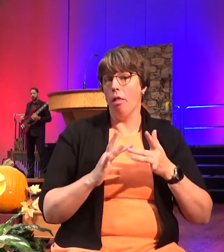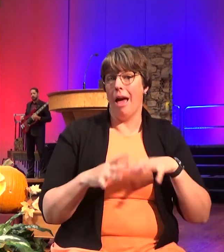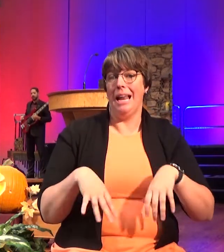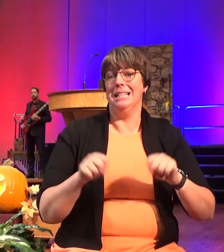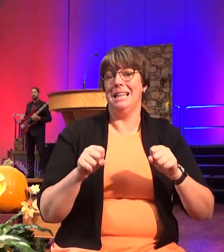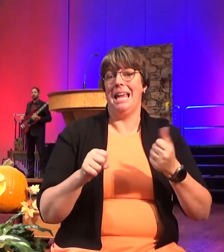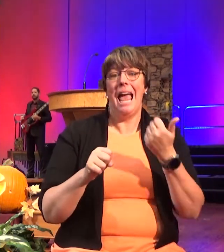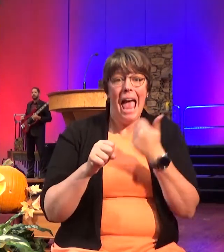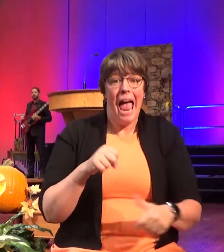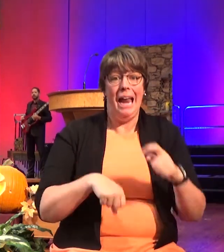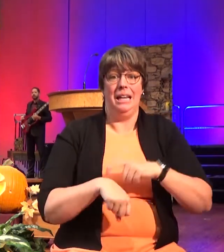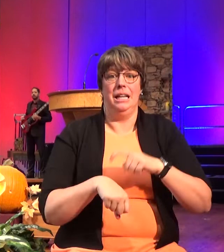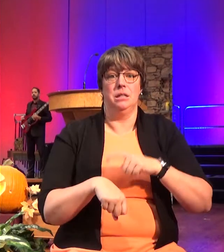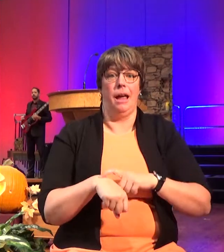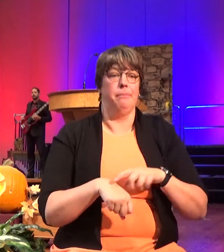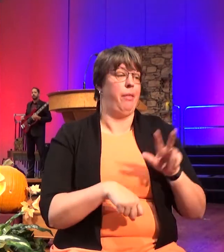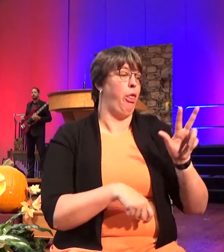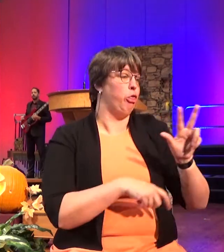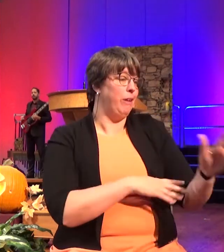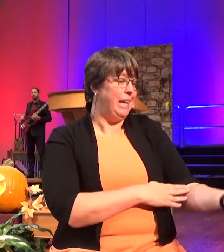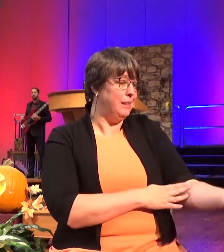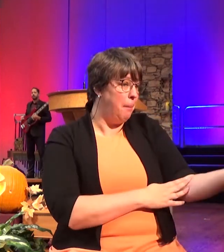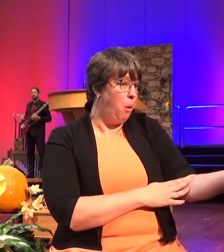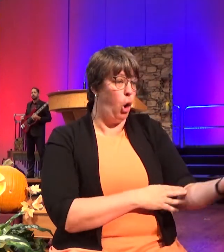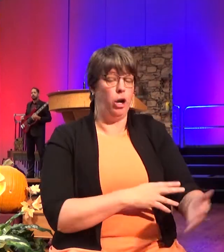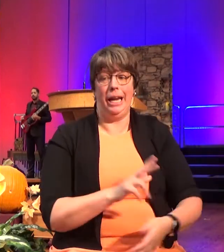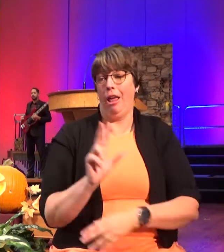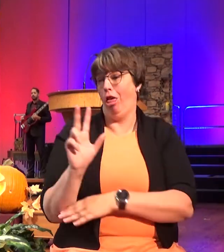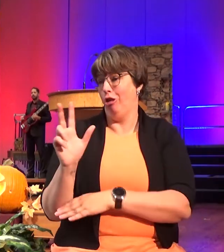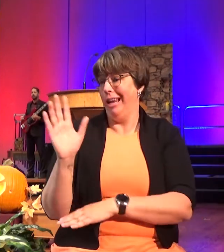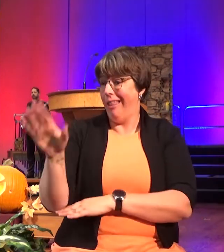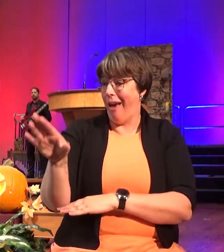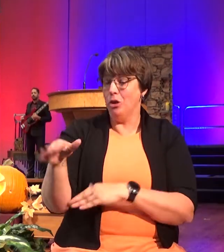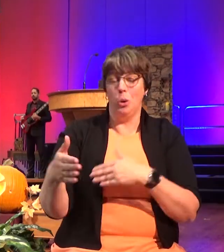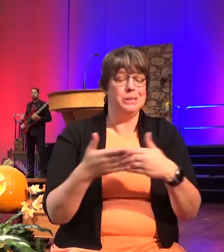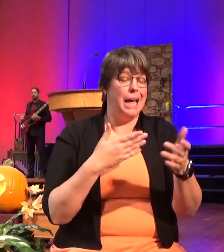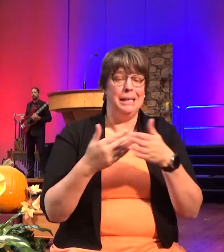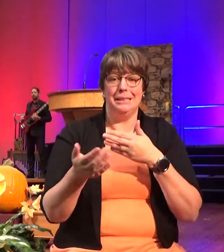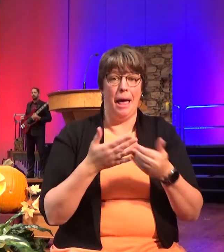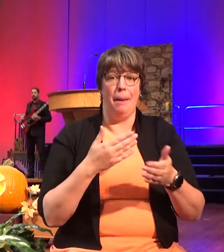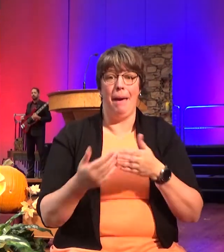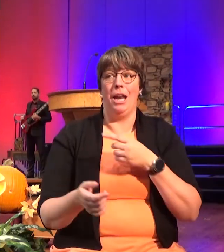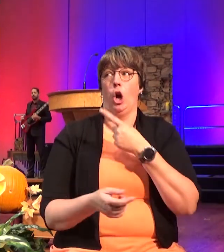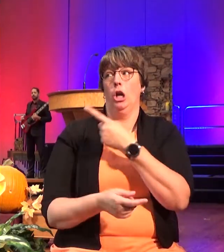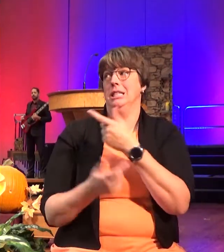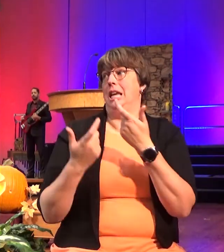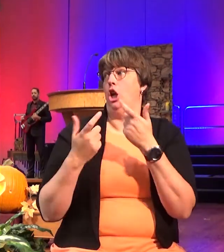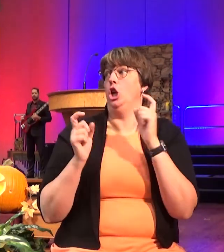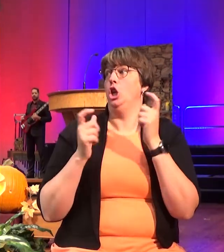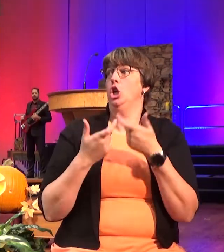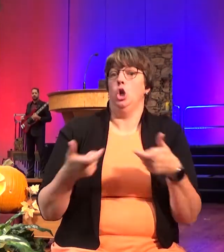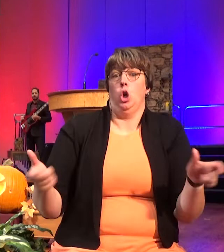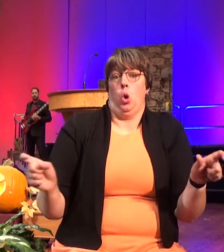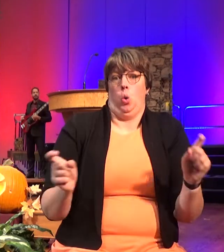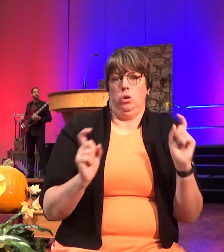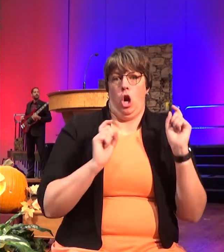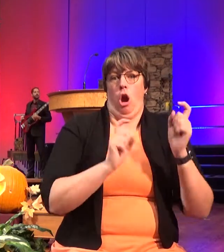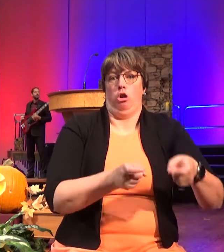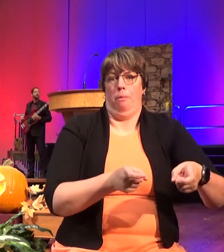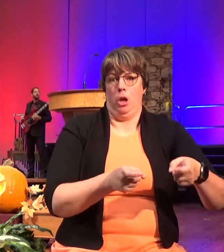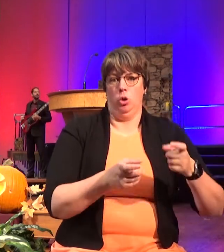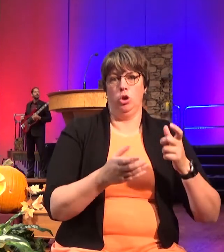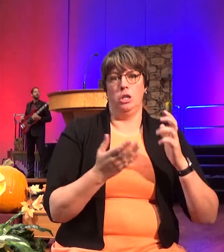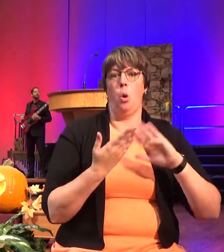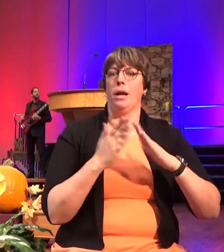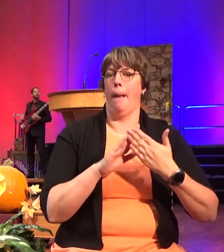us. 3 a.m., 3 in the afternoon, whatever. Simon has made huge contributions to our community, to our ministry, and this is